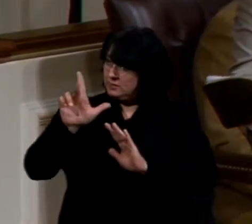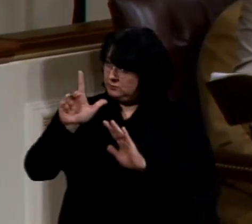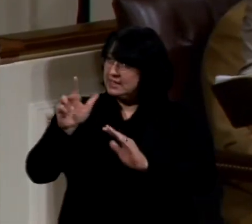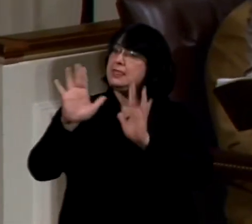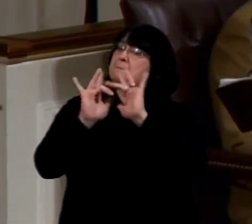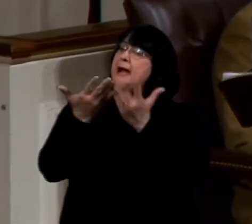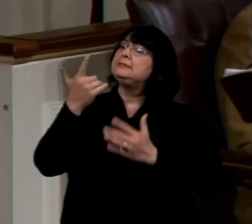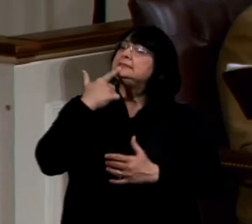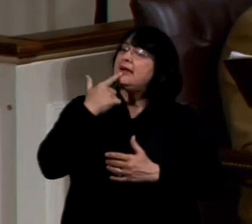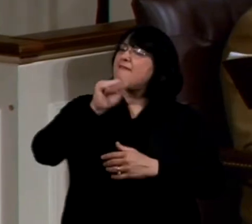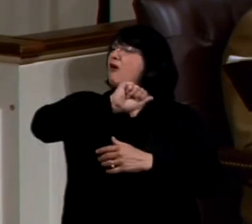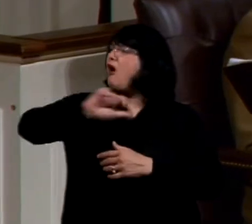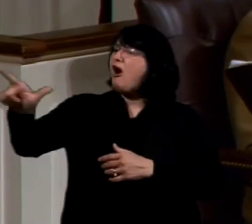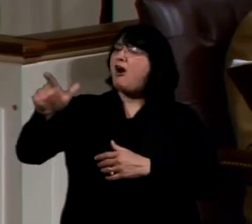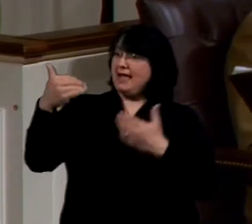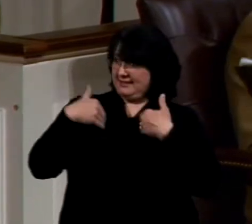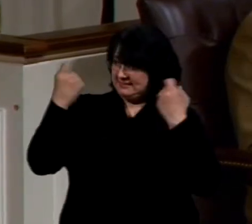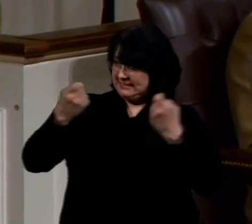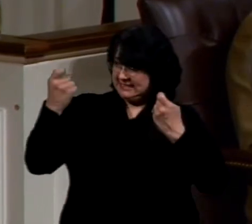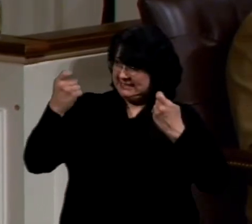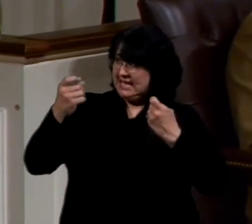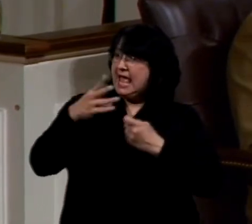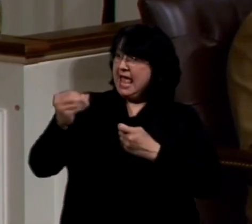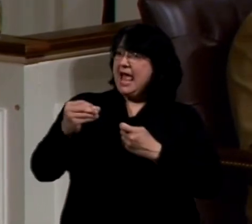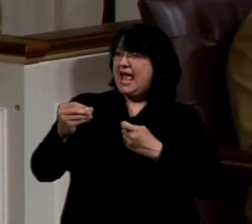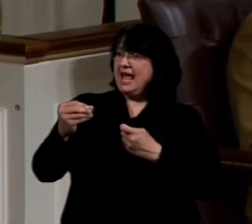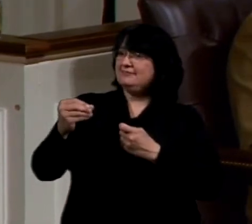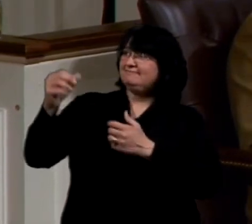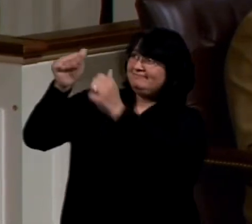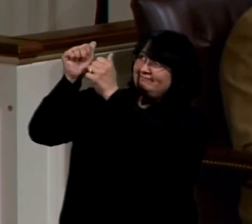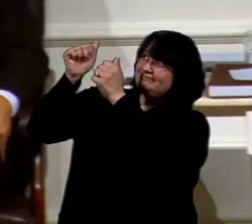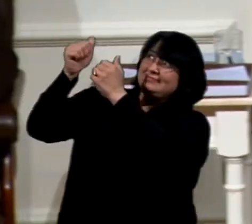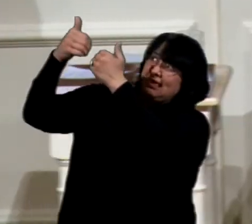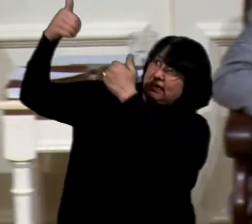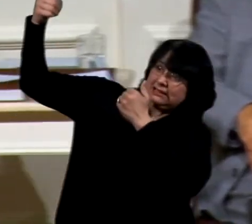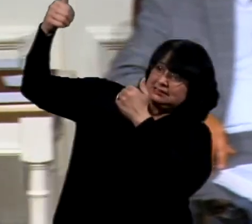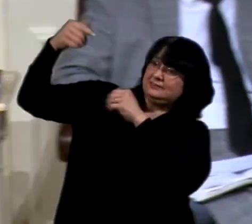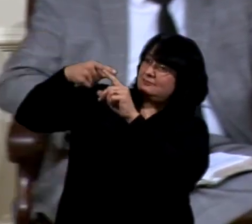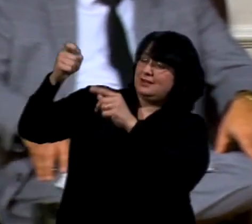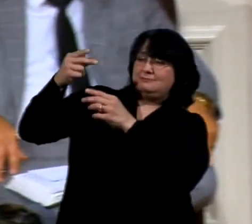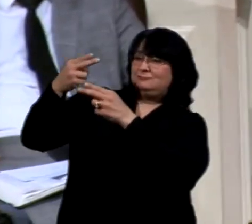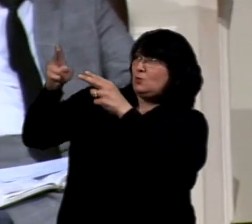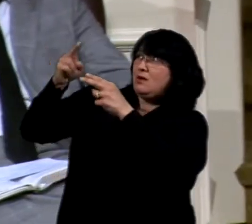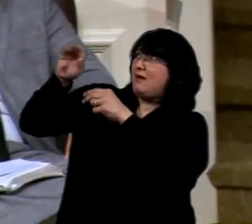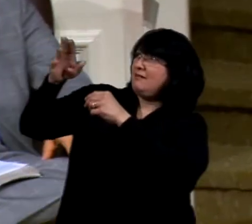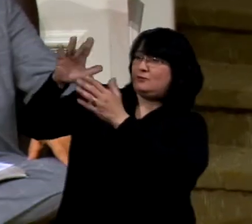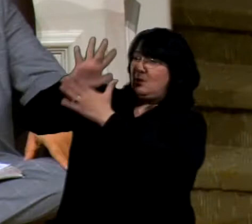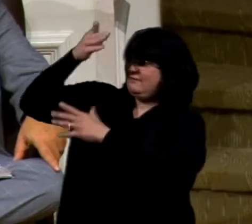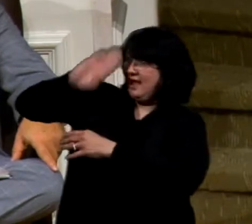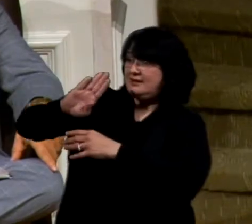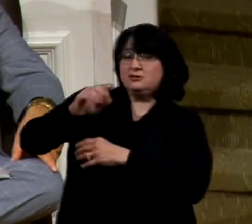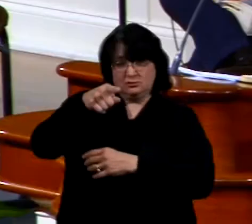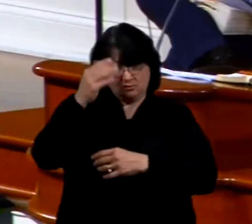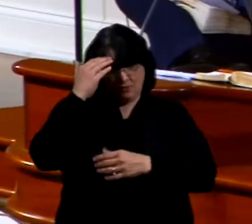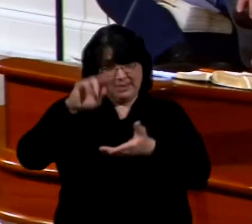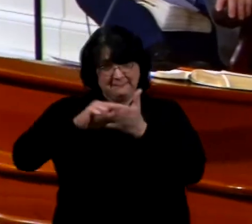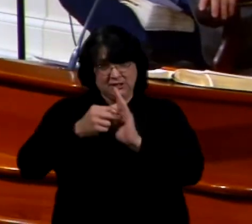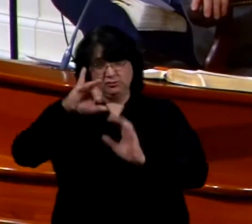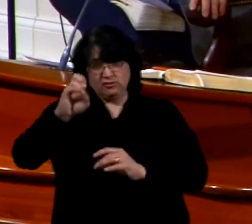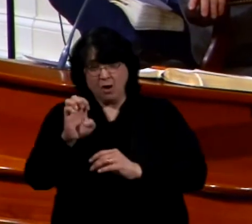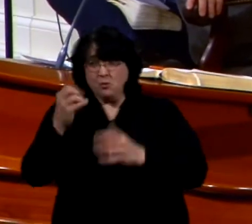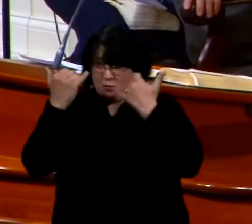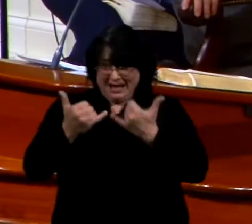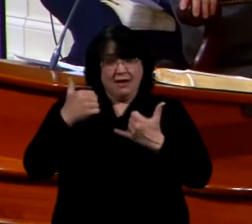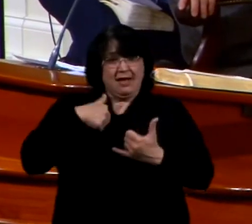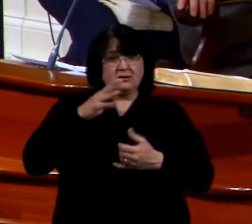Bible said, for all have sinned and come short of the glory of God. Joe, you know what that means? For all, that means that right now as I talk to you,